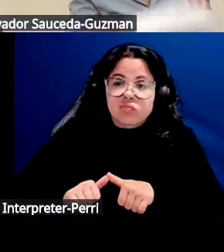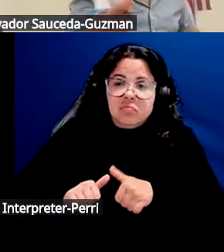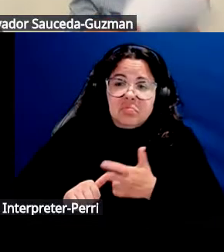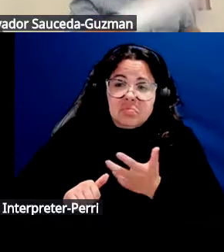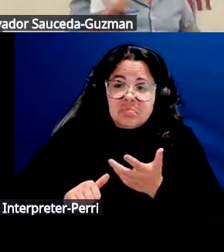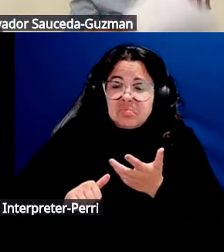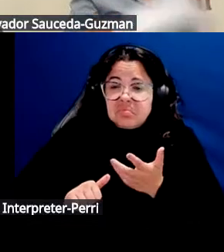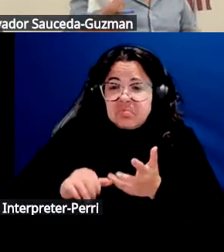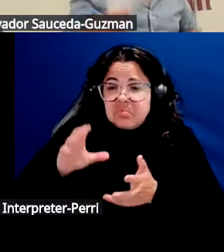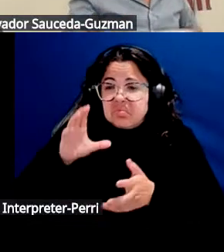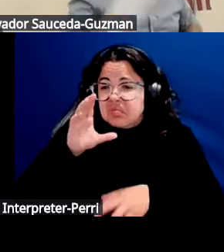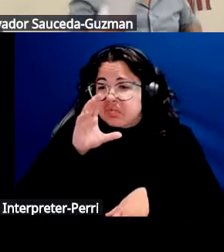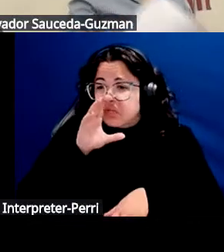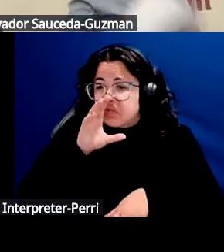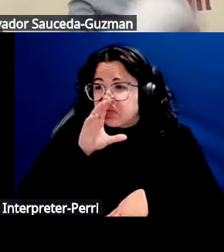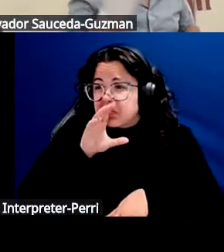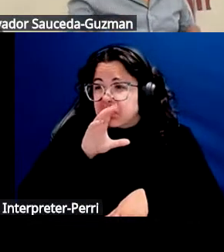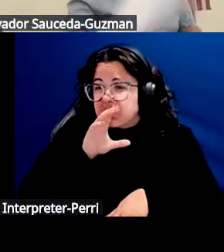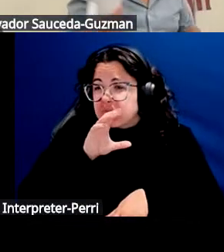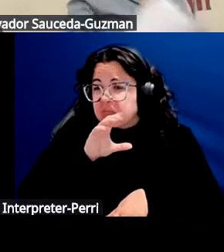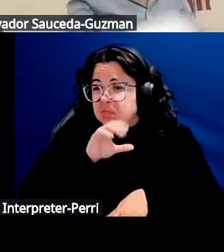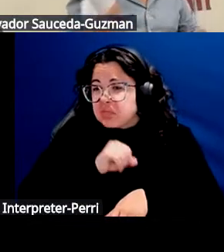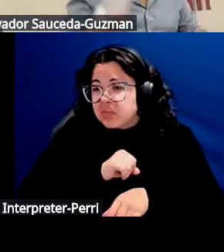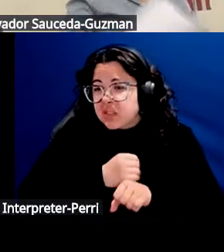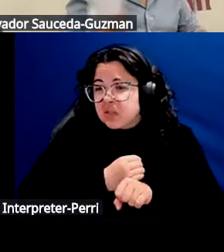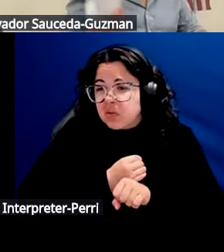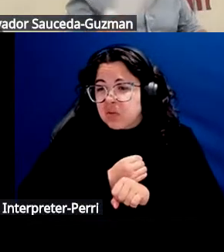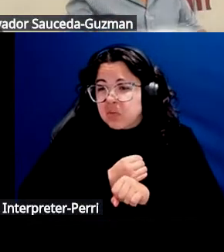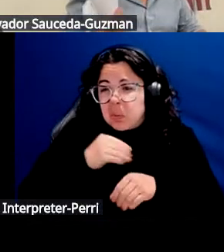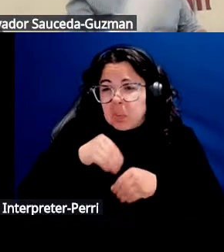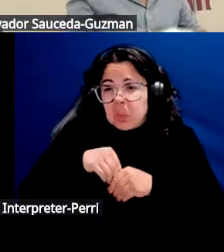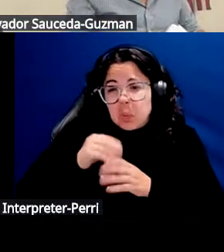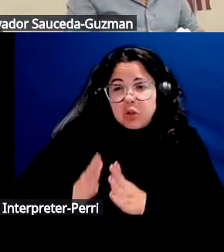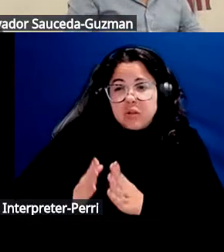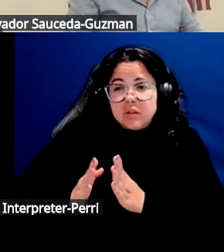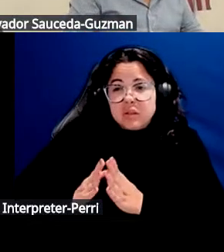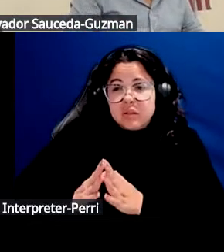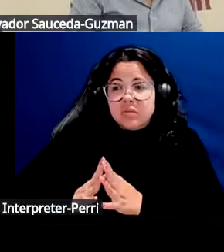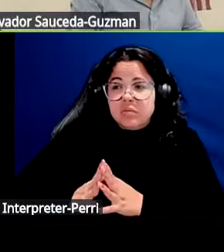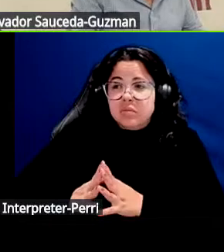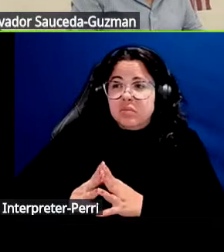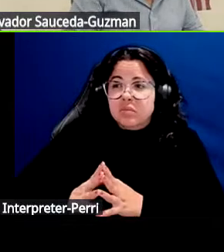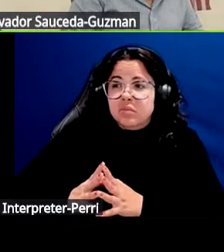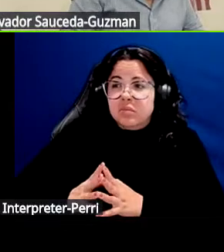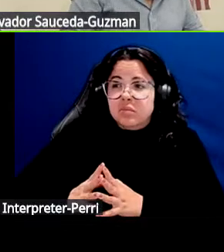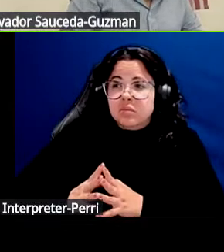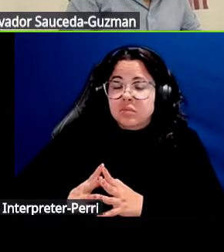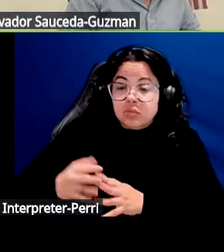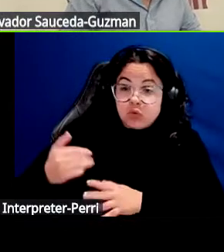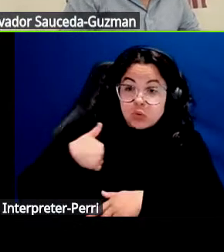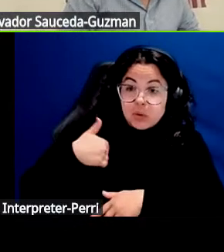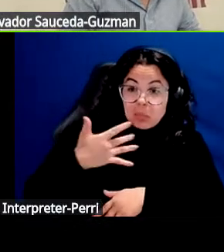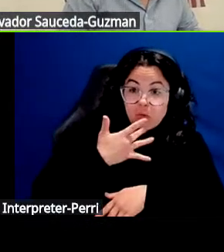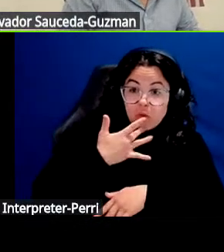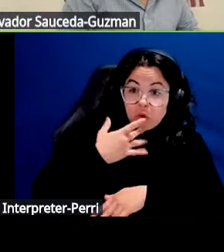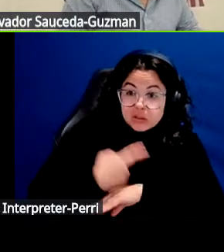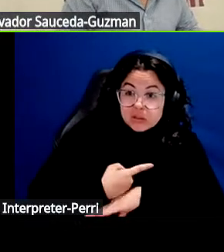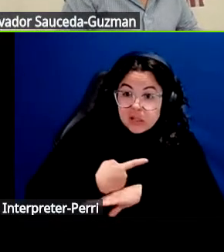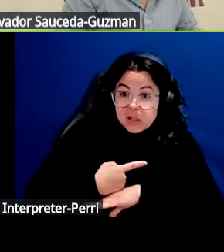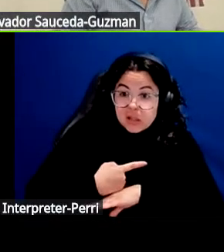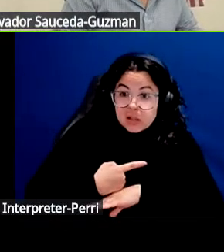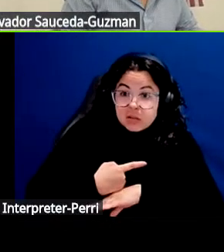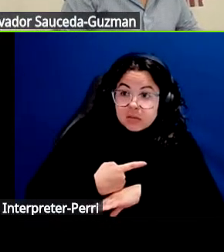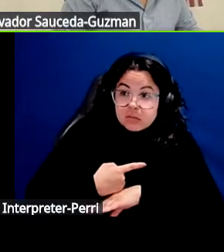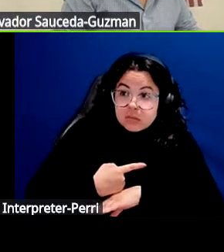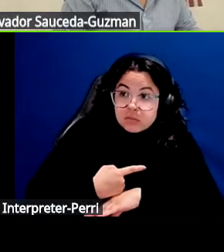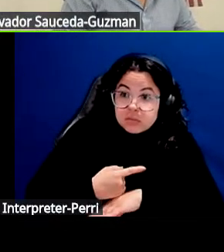I would say we can do in person. Do you have a preferred date for these